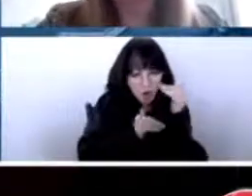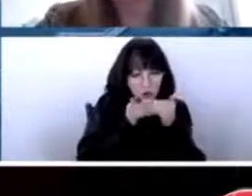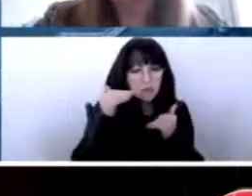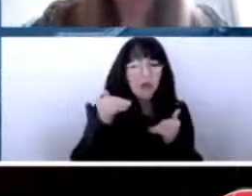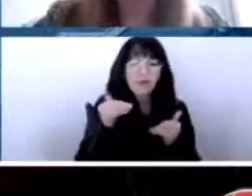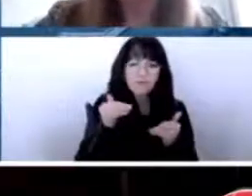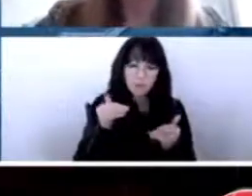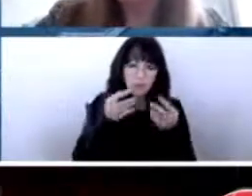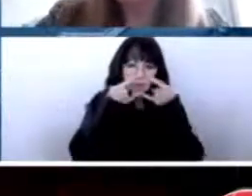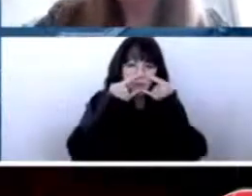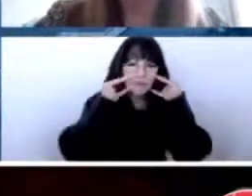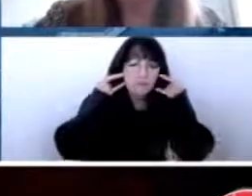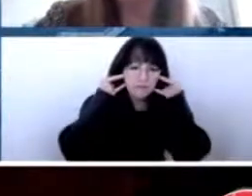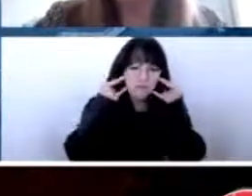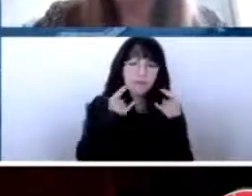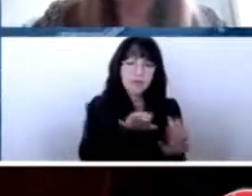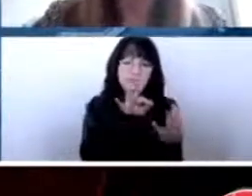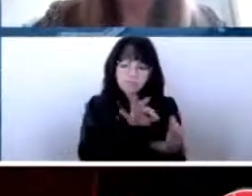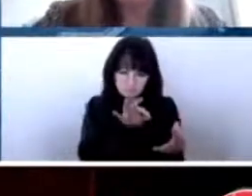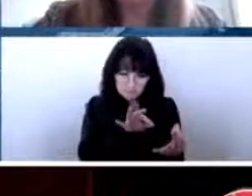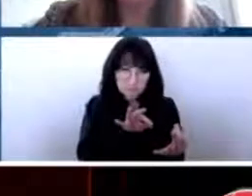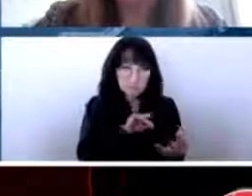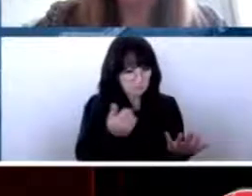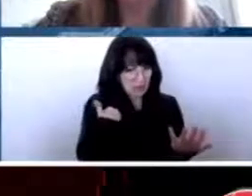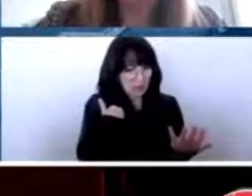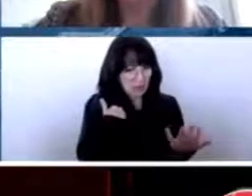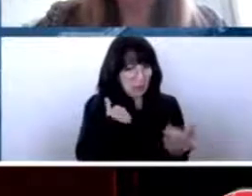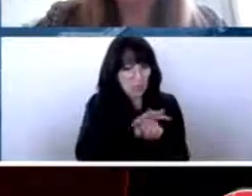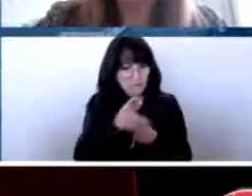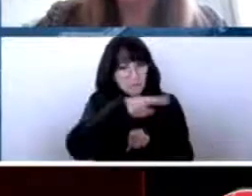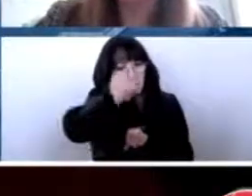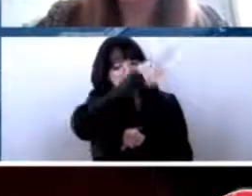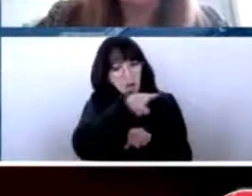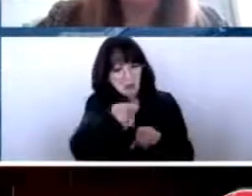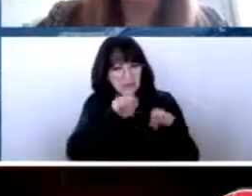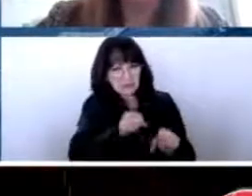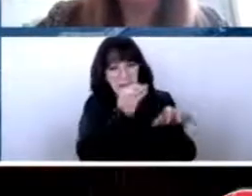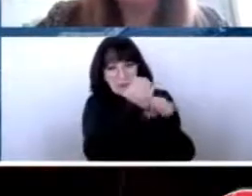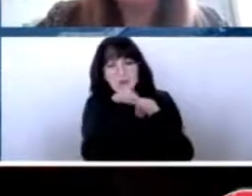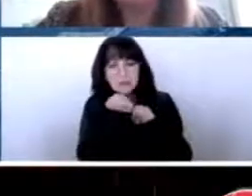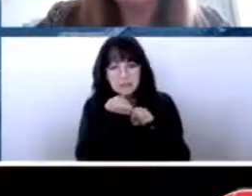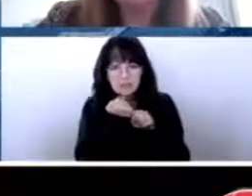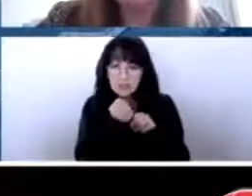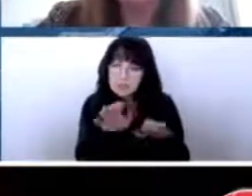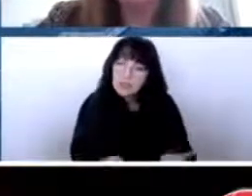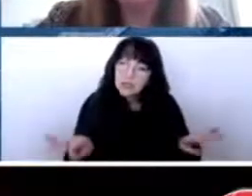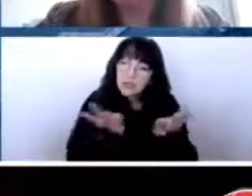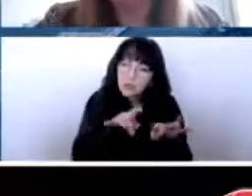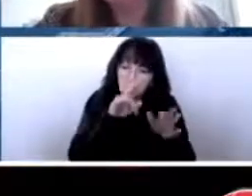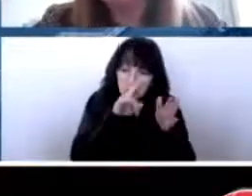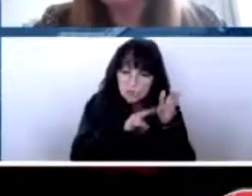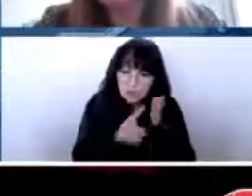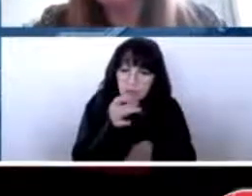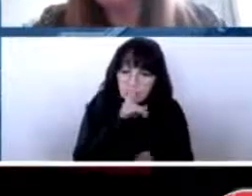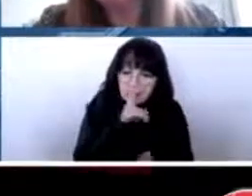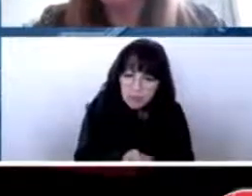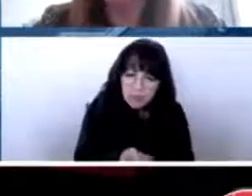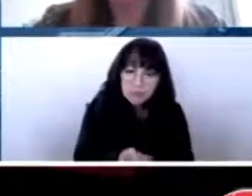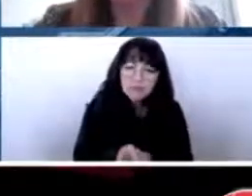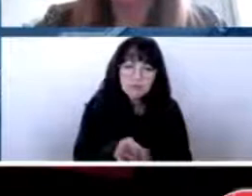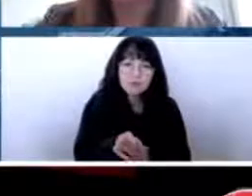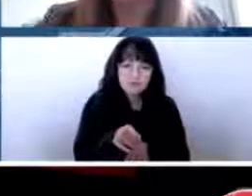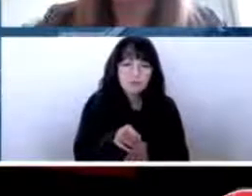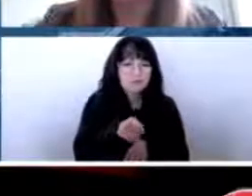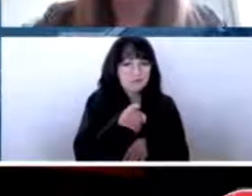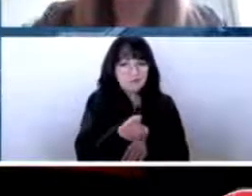around the face, also readily available. But it is important to check and make sure that you're not getting a counterfeit